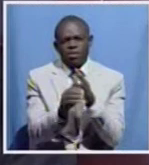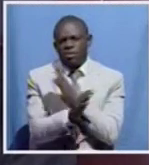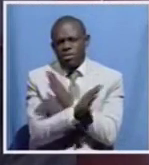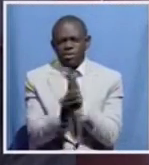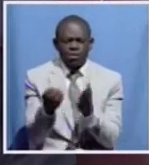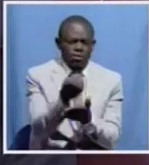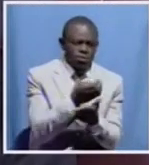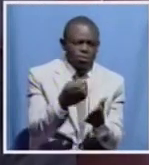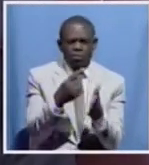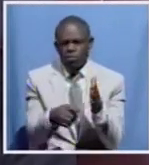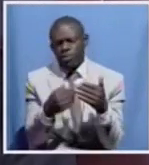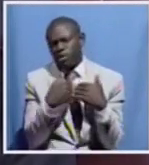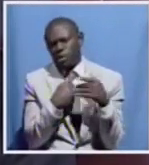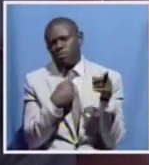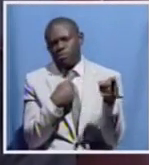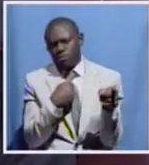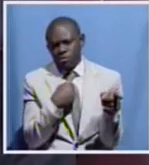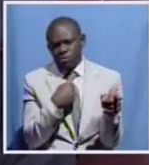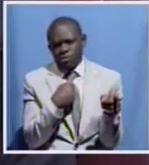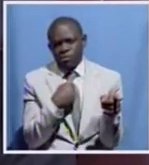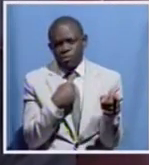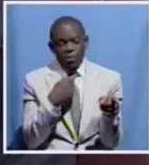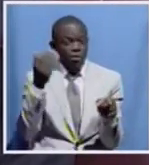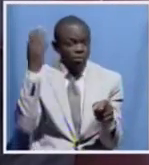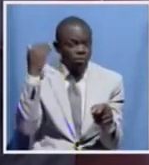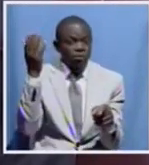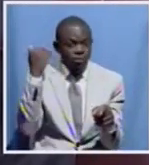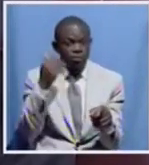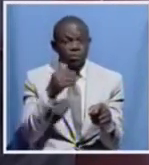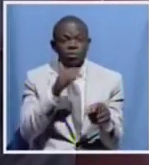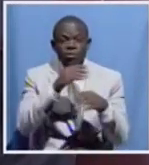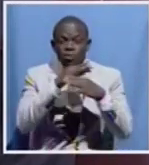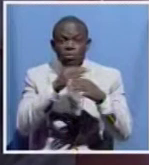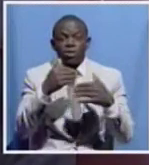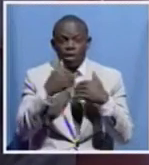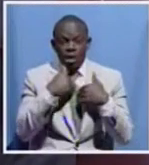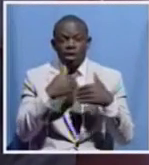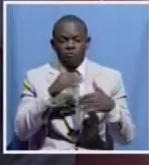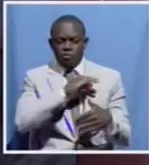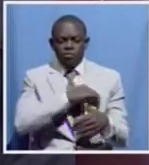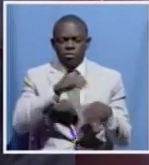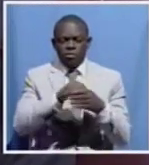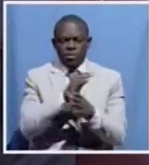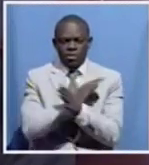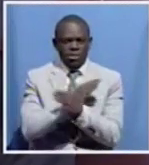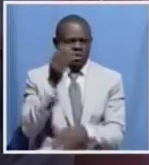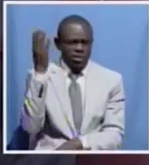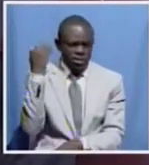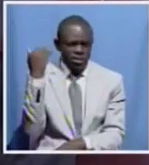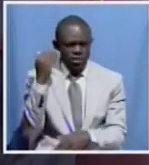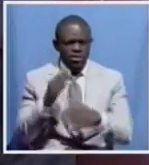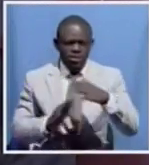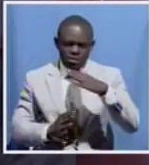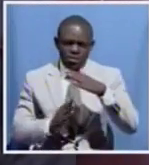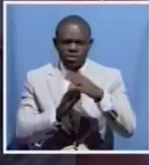economics. They used to have a physical presence, a fully fledged mission in Zambia up until about